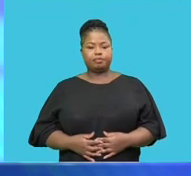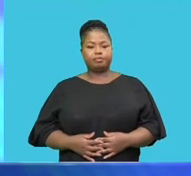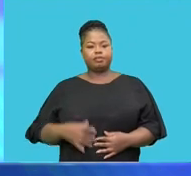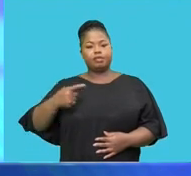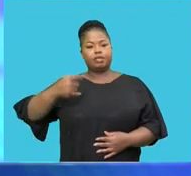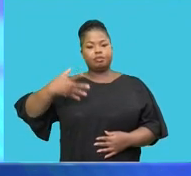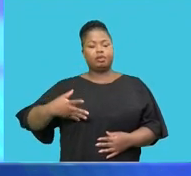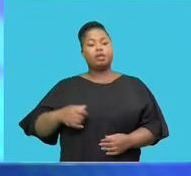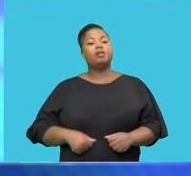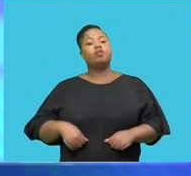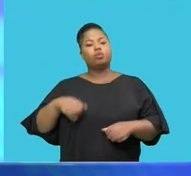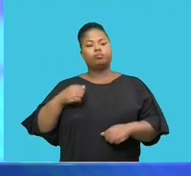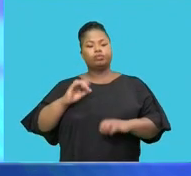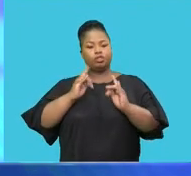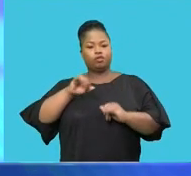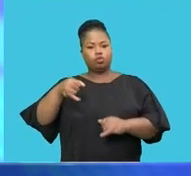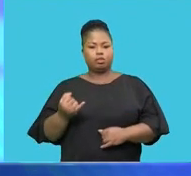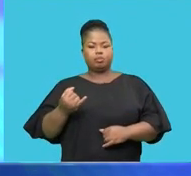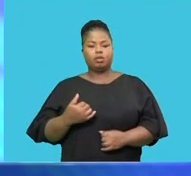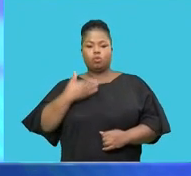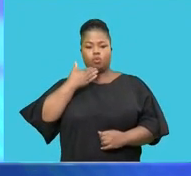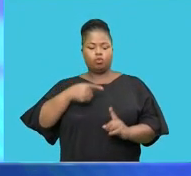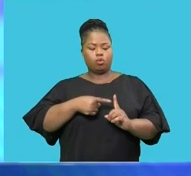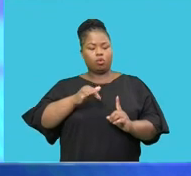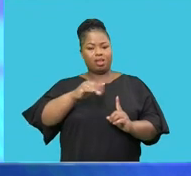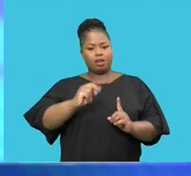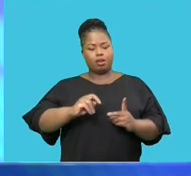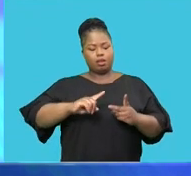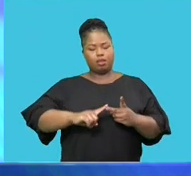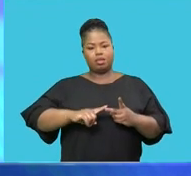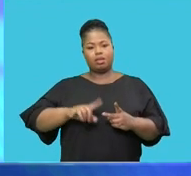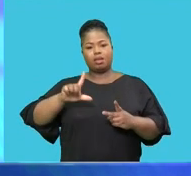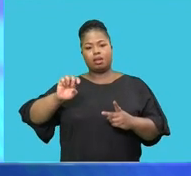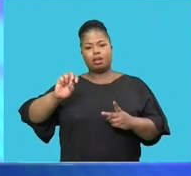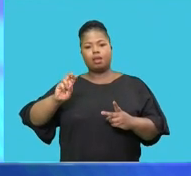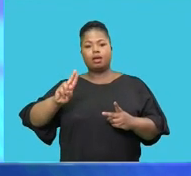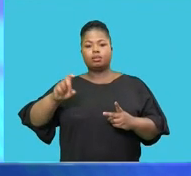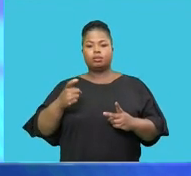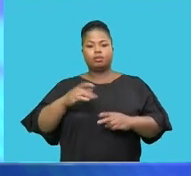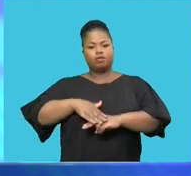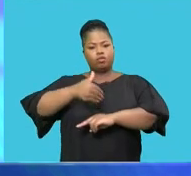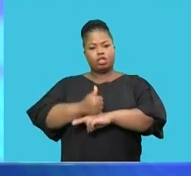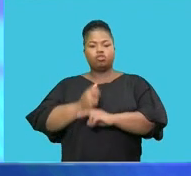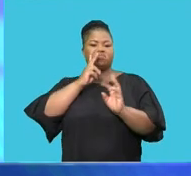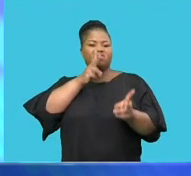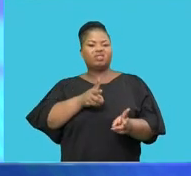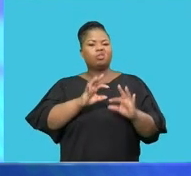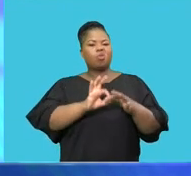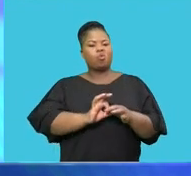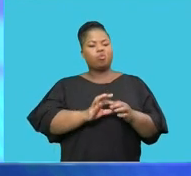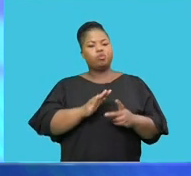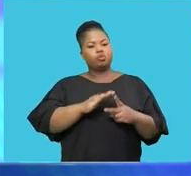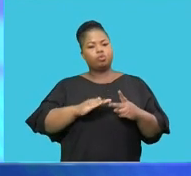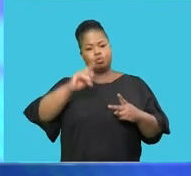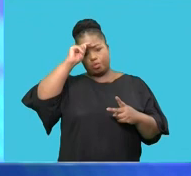Usomlomo weBhunga lesiXeko saseGoli uColleen Makhubele kunye nesiseko i-Nhlanhla Lux Foundation bandwendwele iintsapho zamakhwenkwe amabini